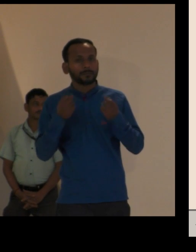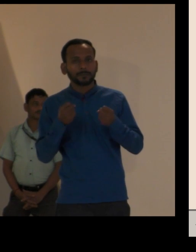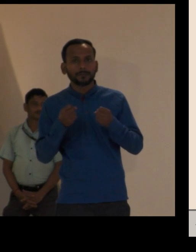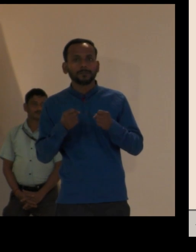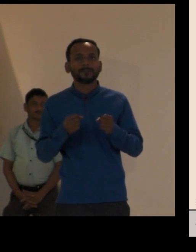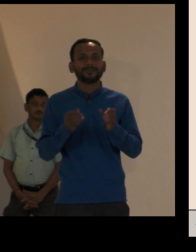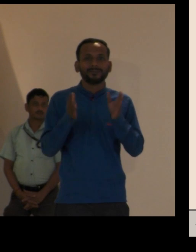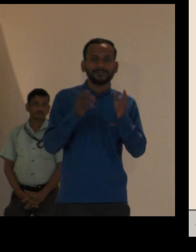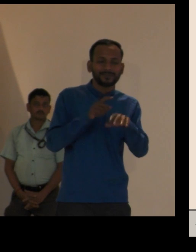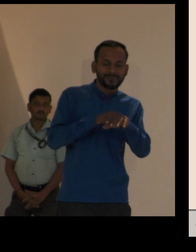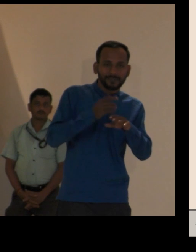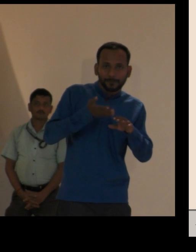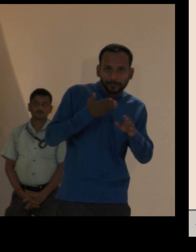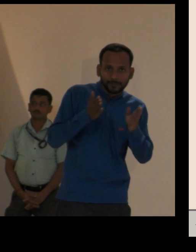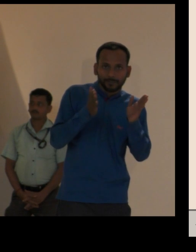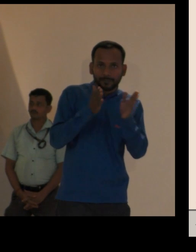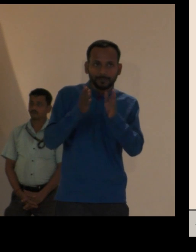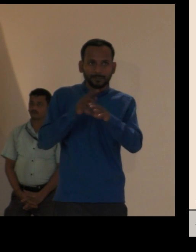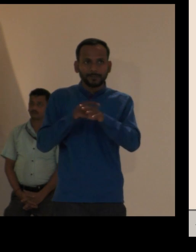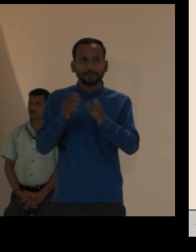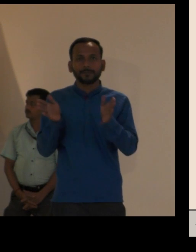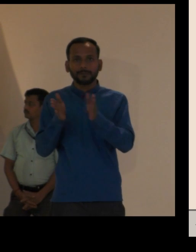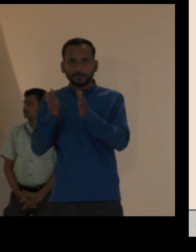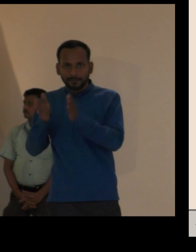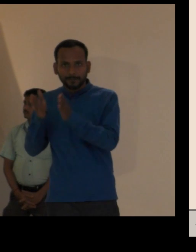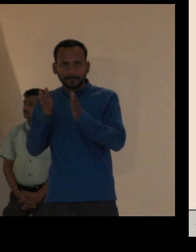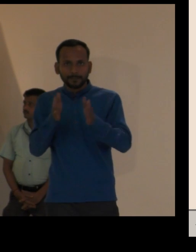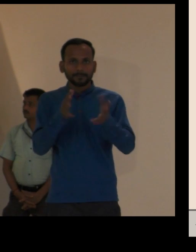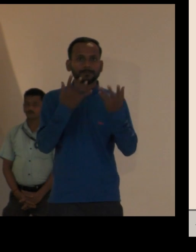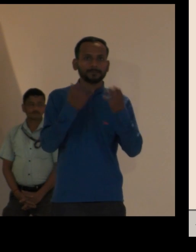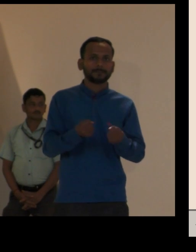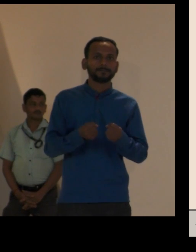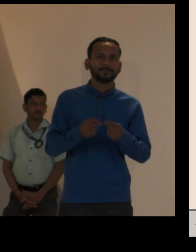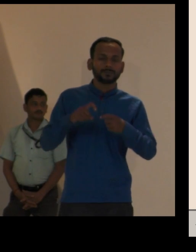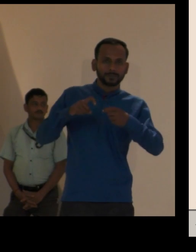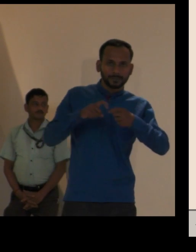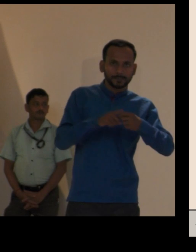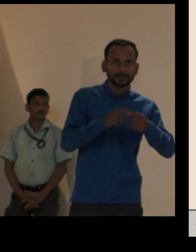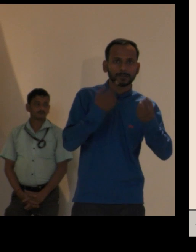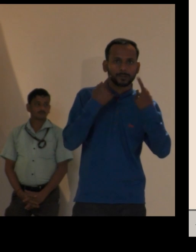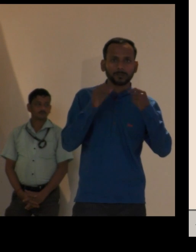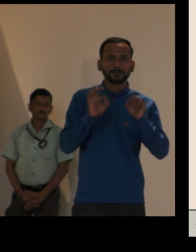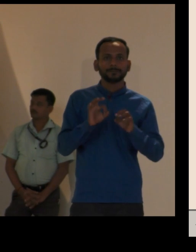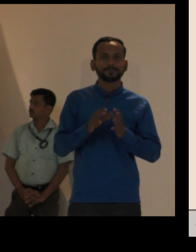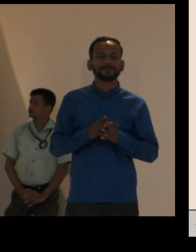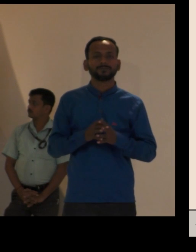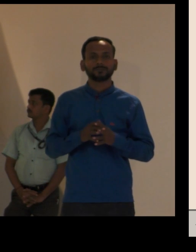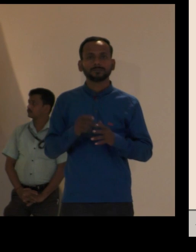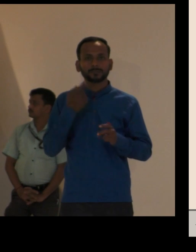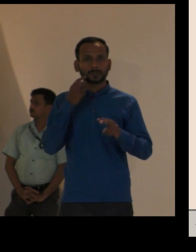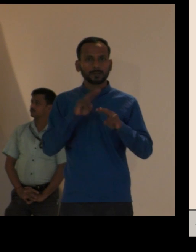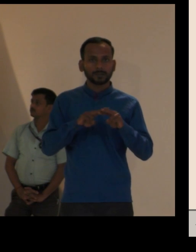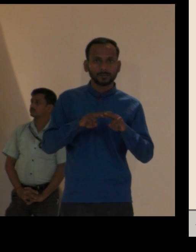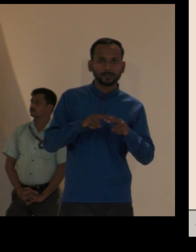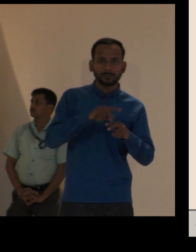need for responding to the contemporaneous moment, is the need for collaboration. Because if you want to create